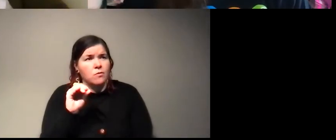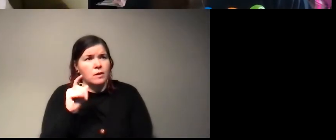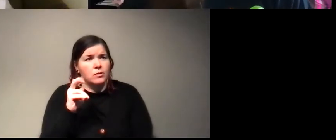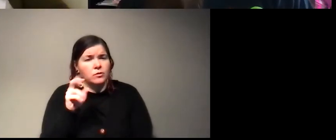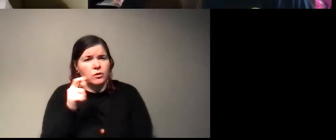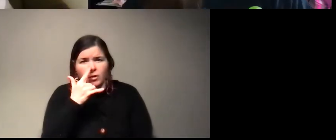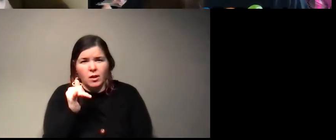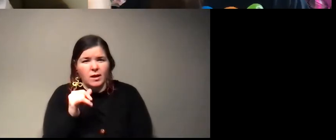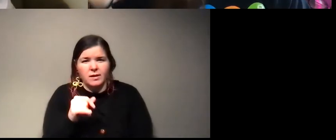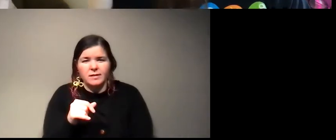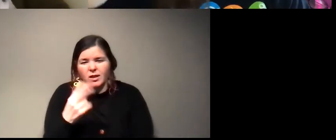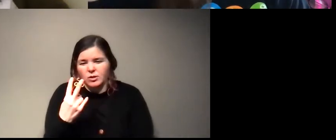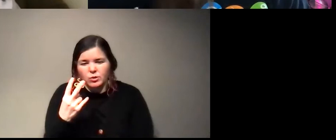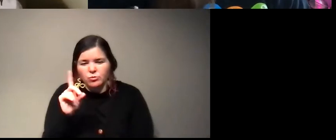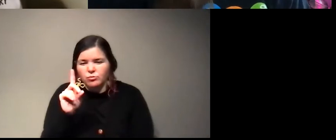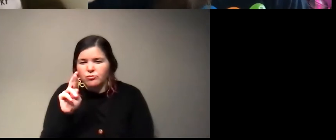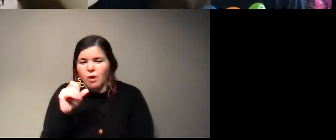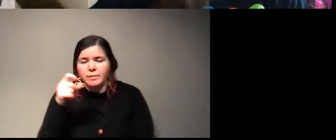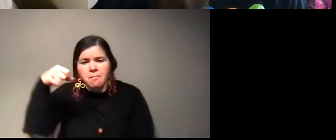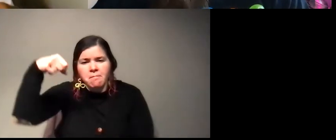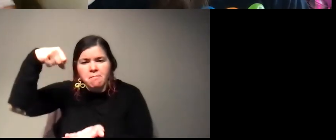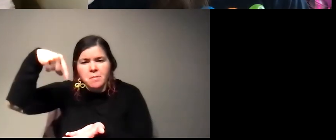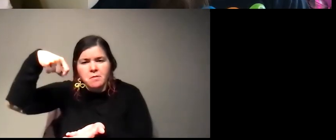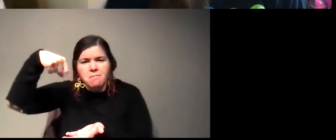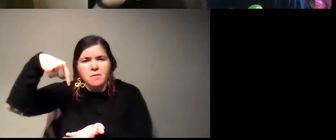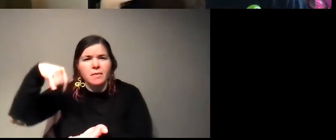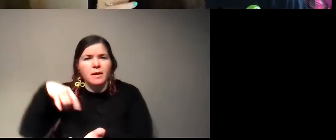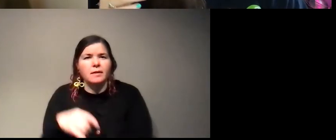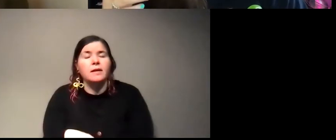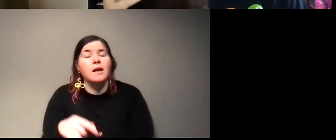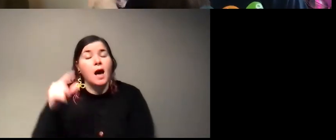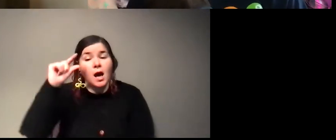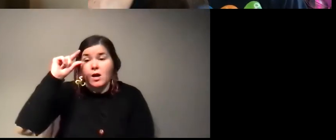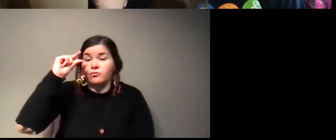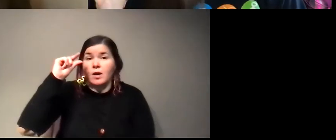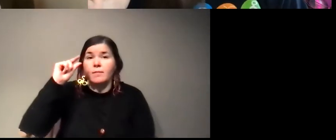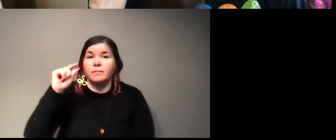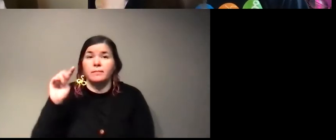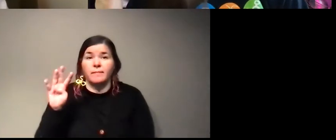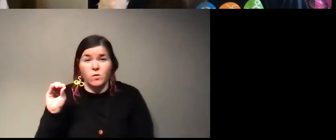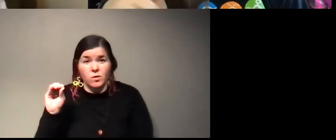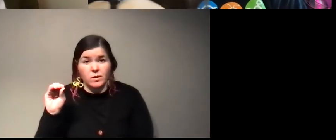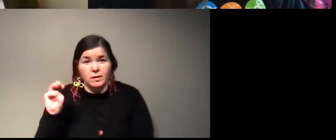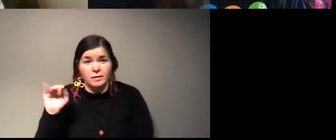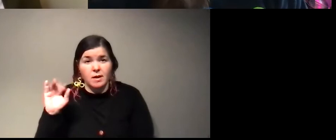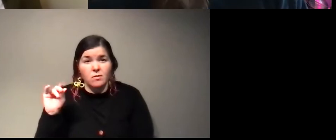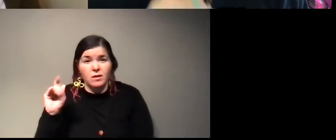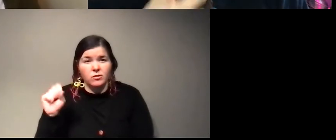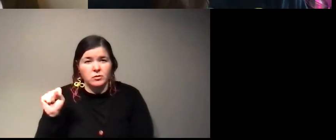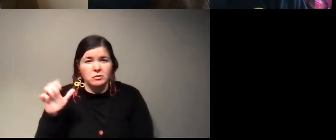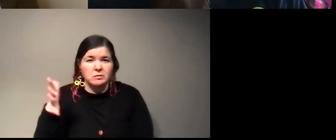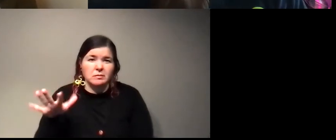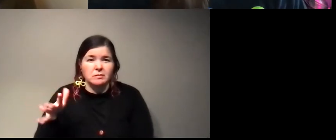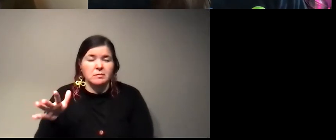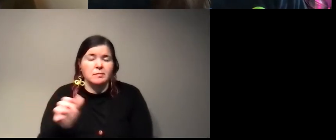couple drops basically. It's not a lot. A general Yeah. drop is like 40 microliters, I think.